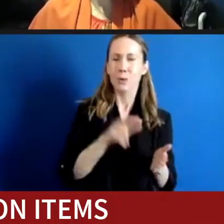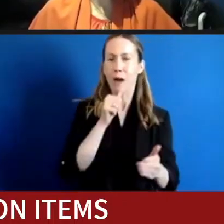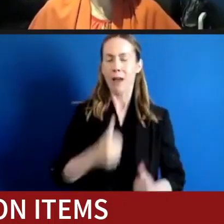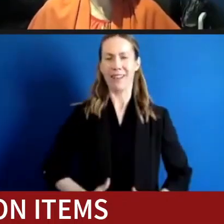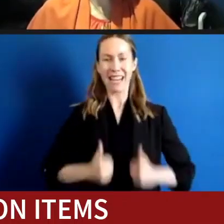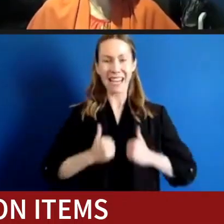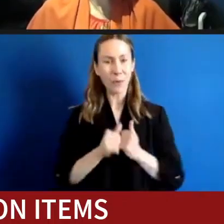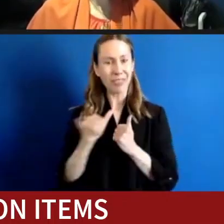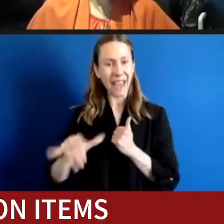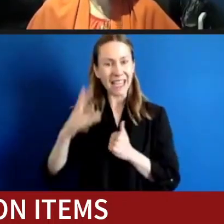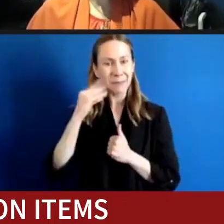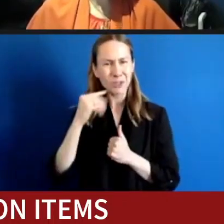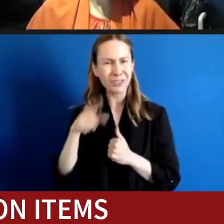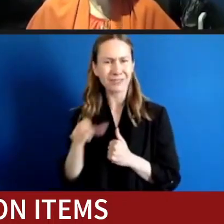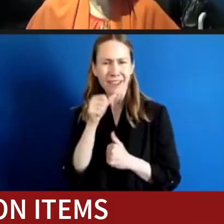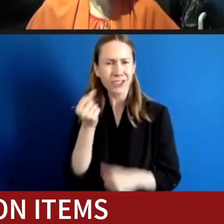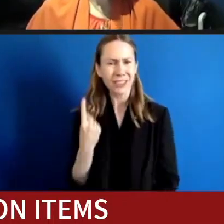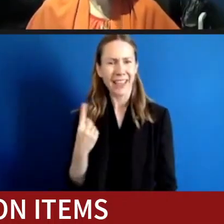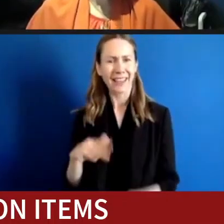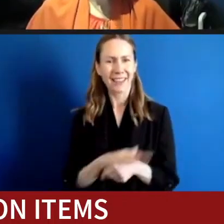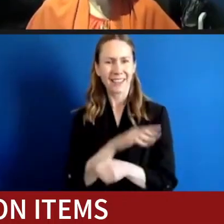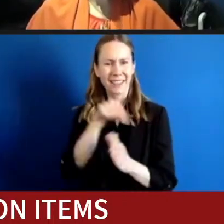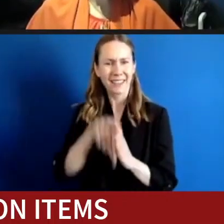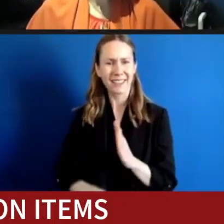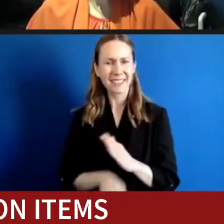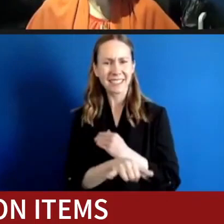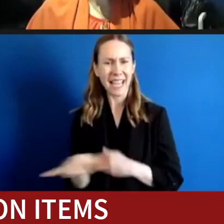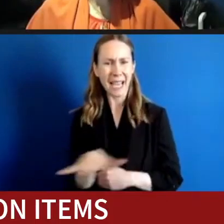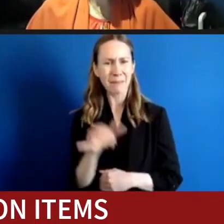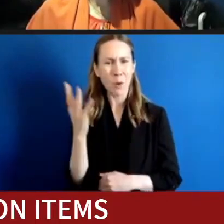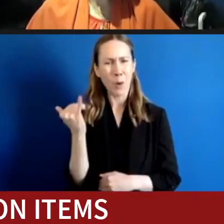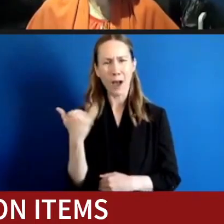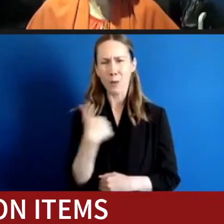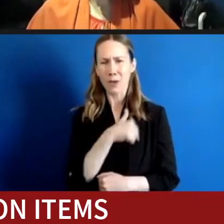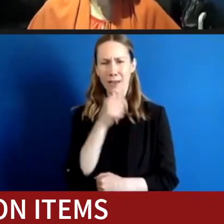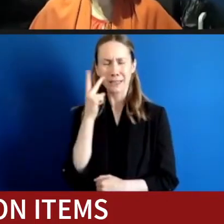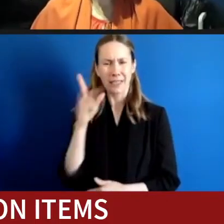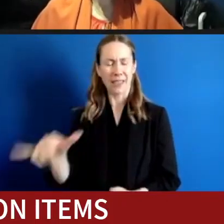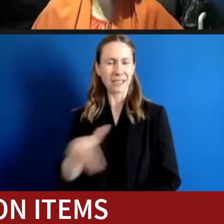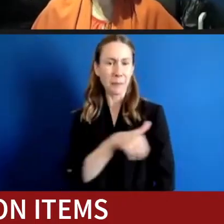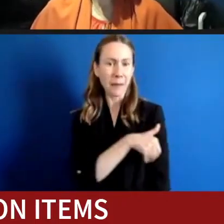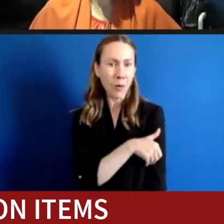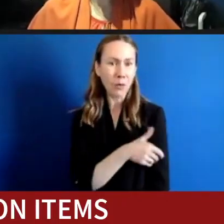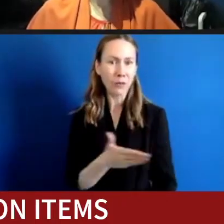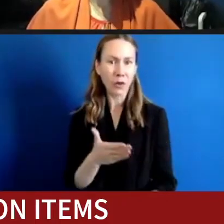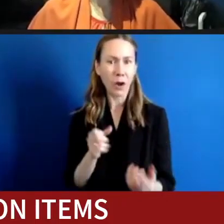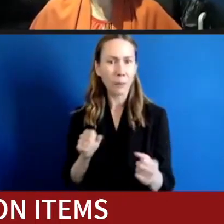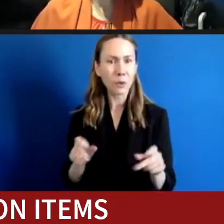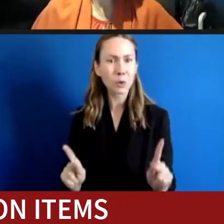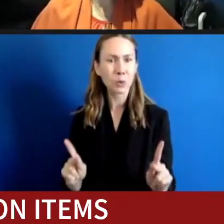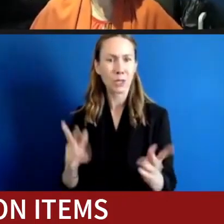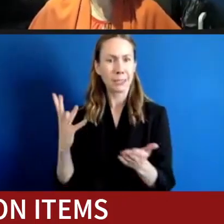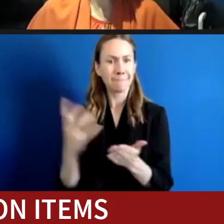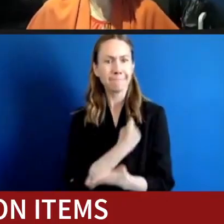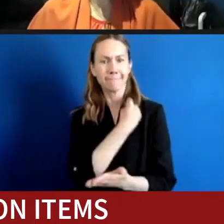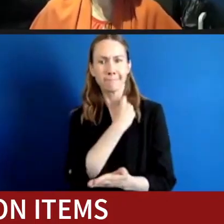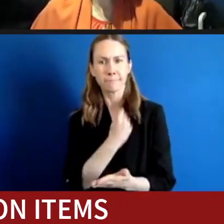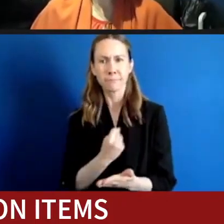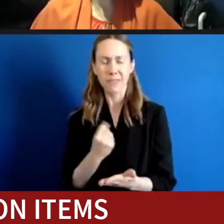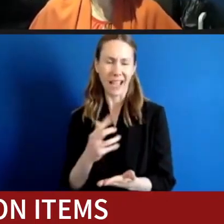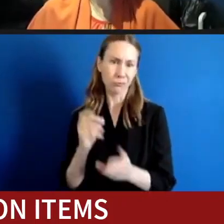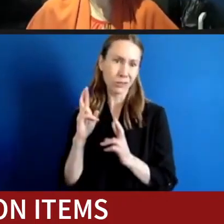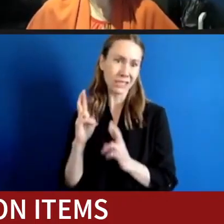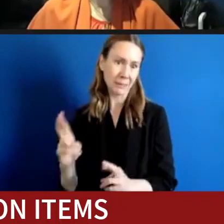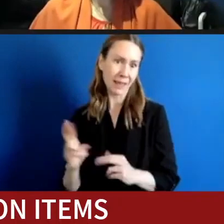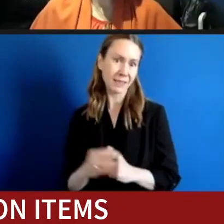experience don't. So why are we not seeing that as a really powerful thing or like something that should be utilized or